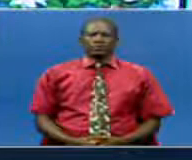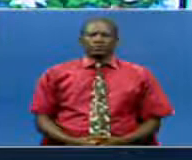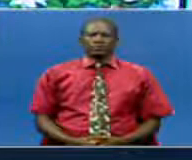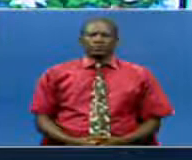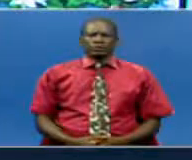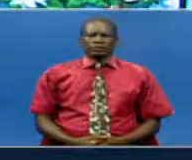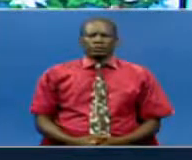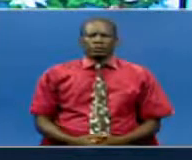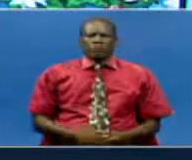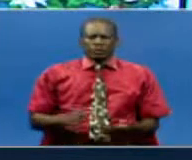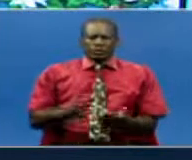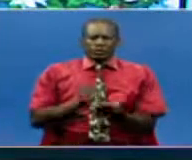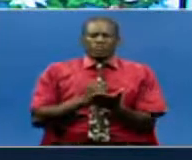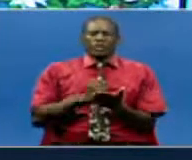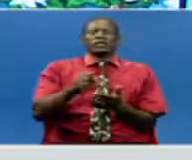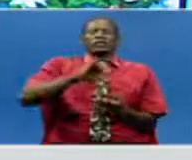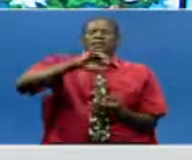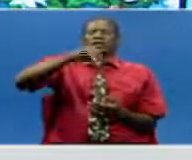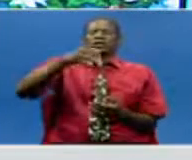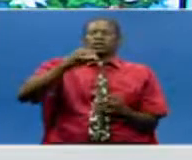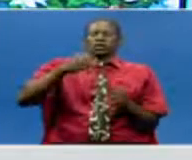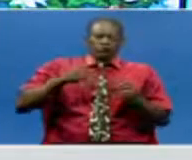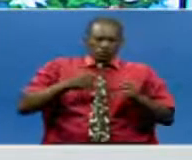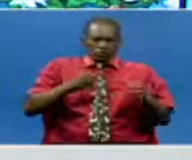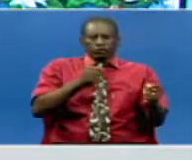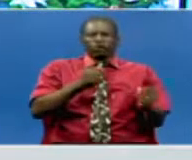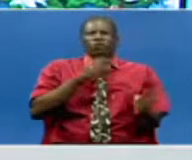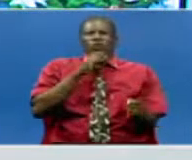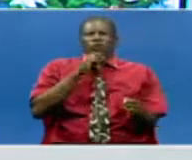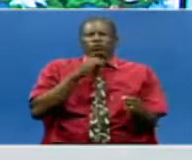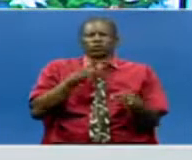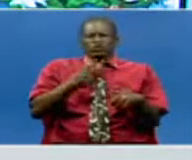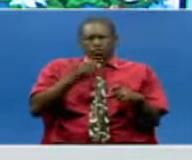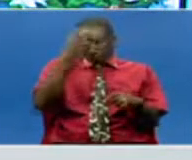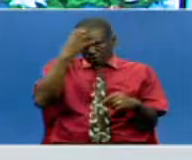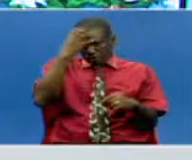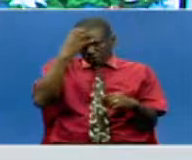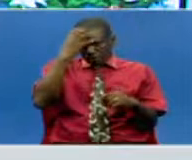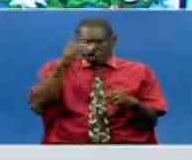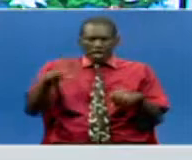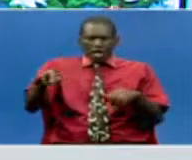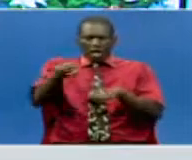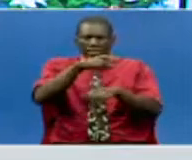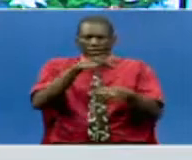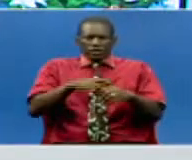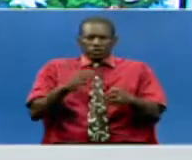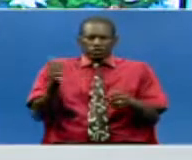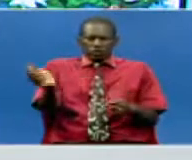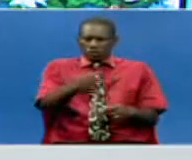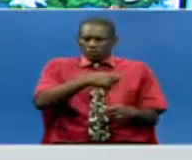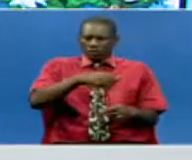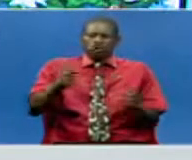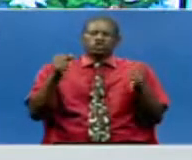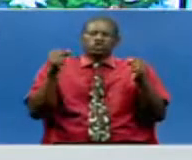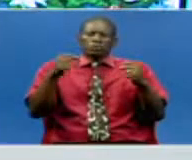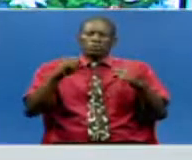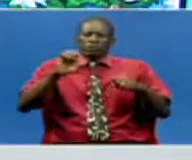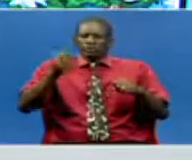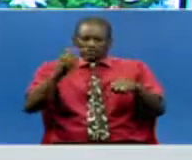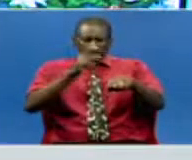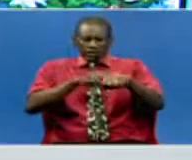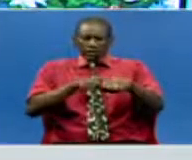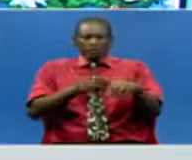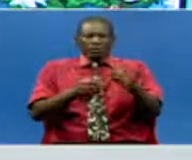St. Joseph's Boys High School in Kitale have been crowned the national table tennis champions 5 times in the